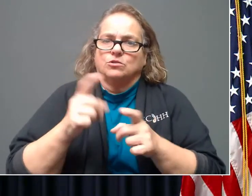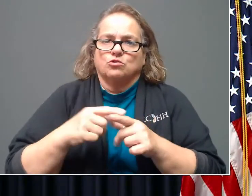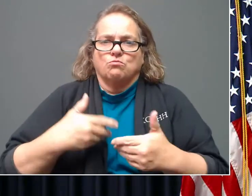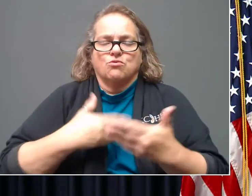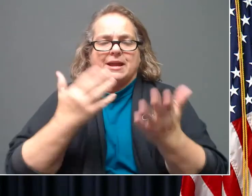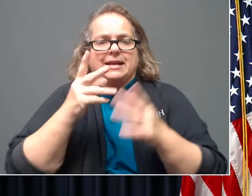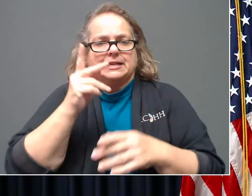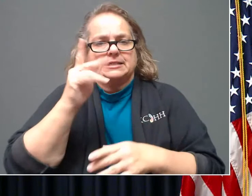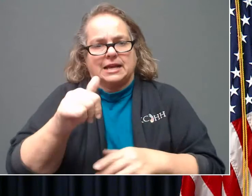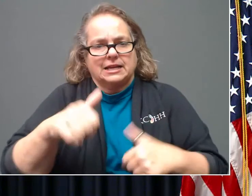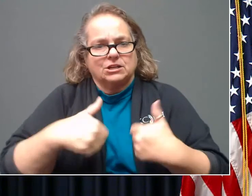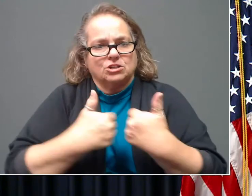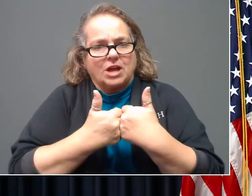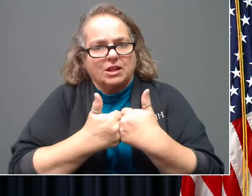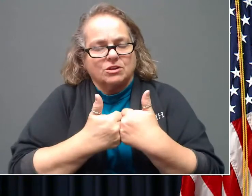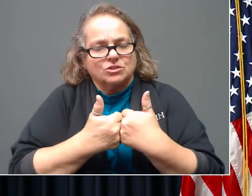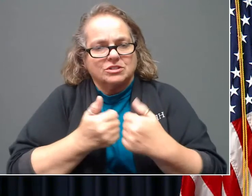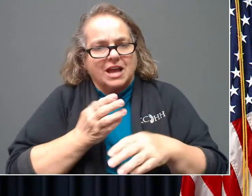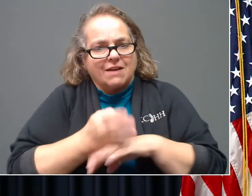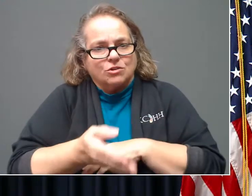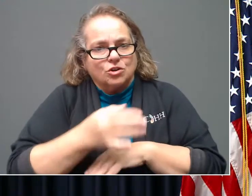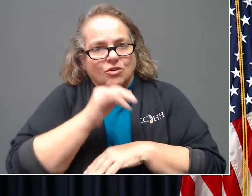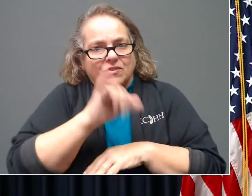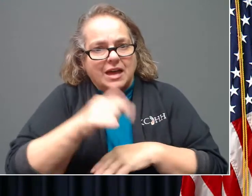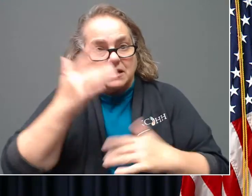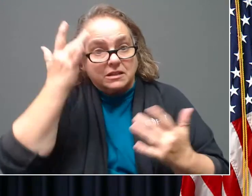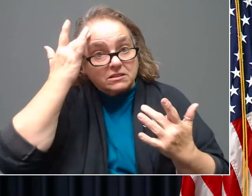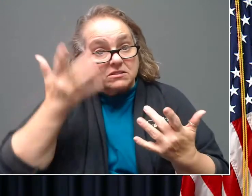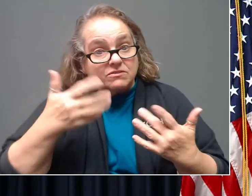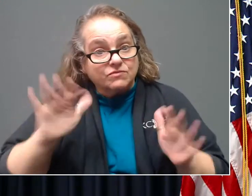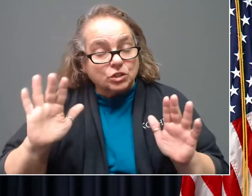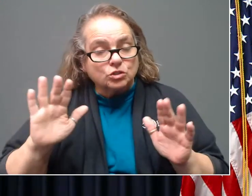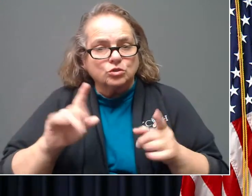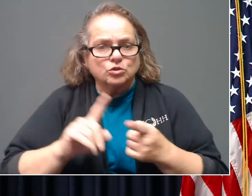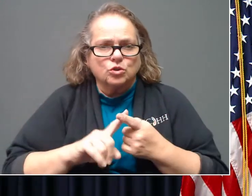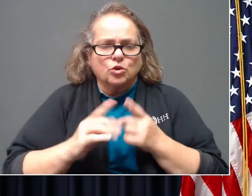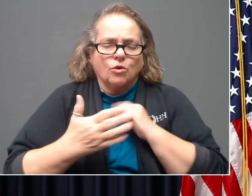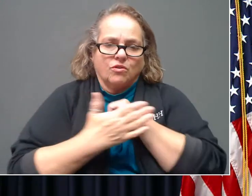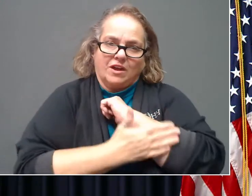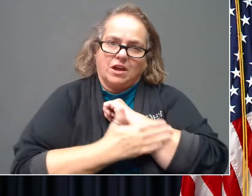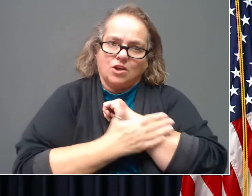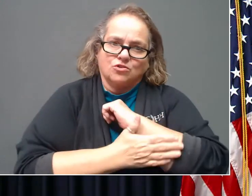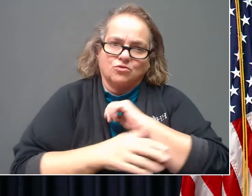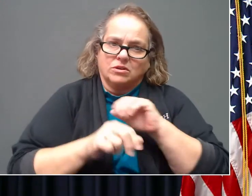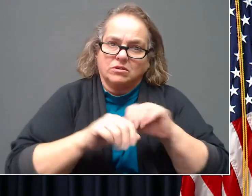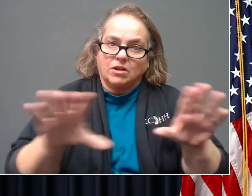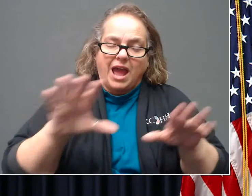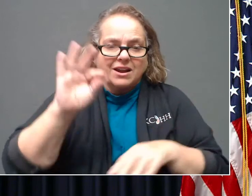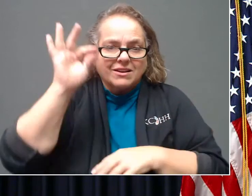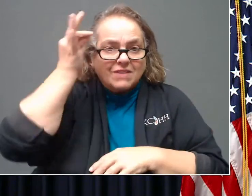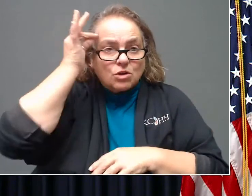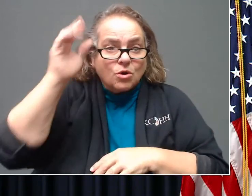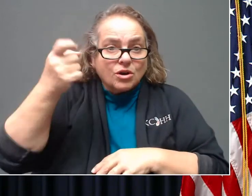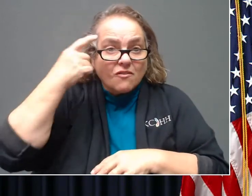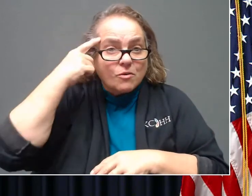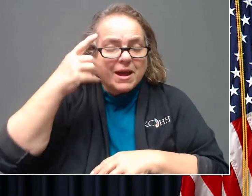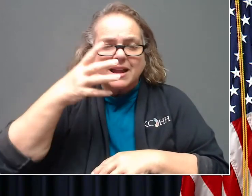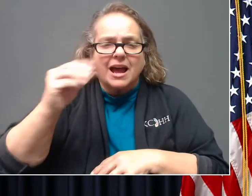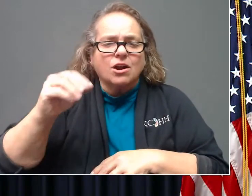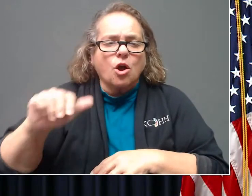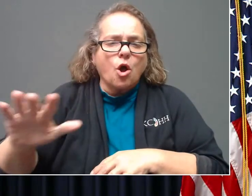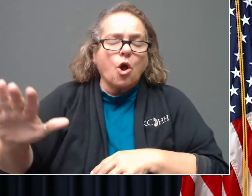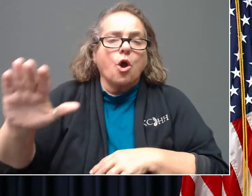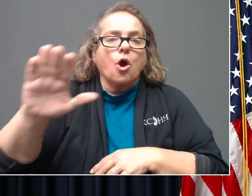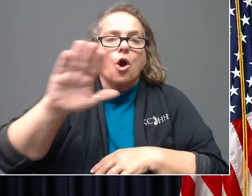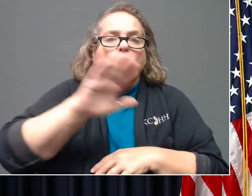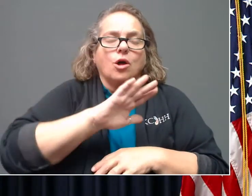pandemic to the country and to the federal government and all of its various partners,